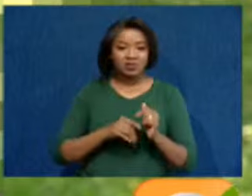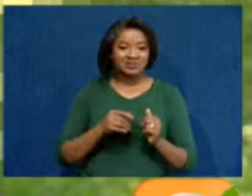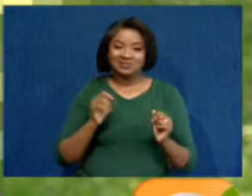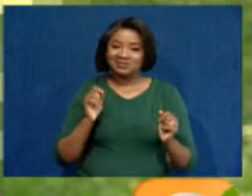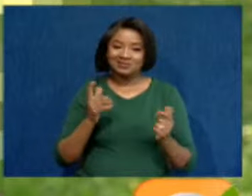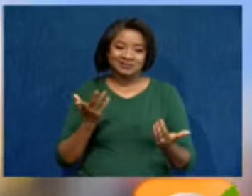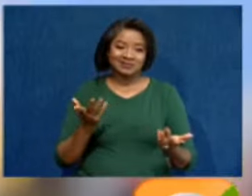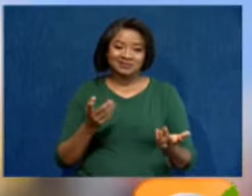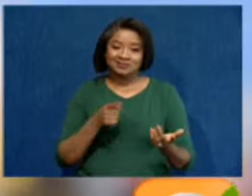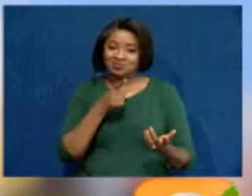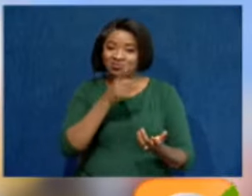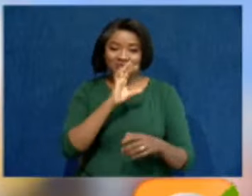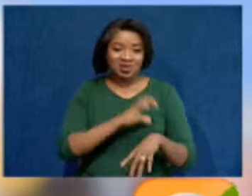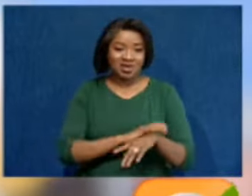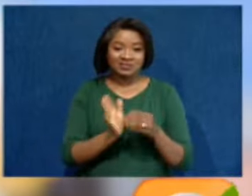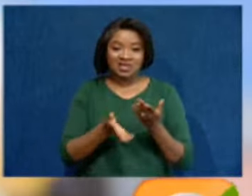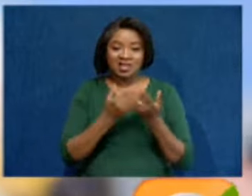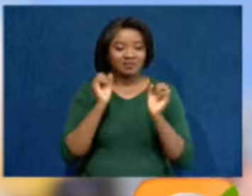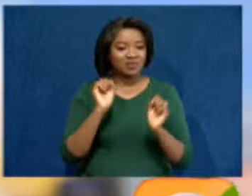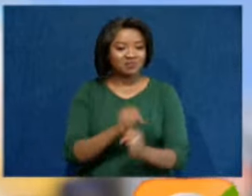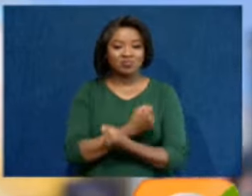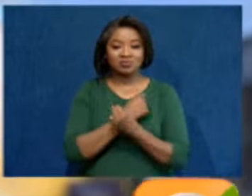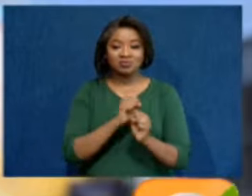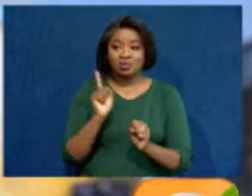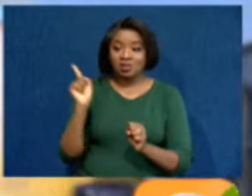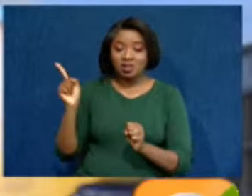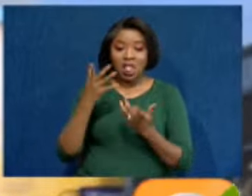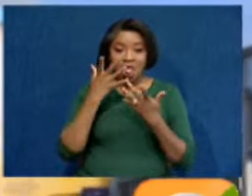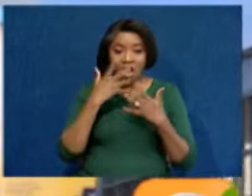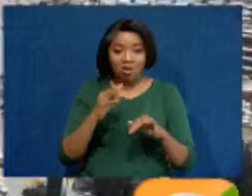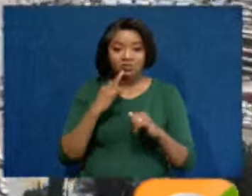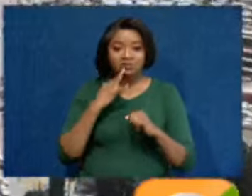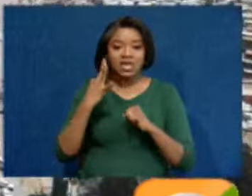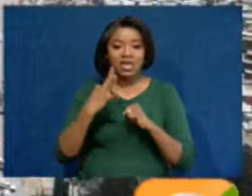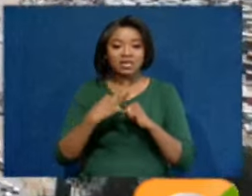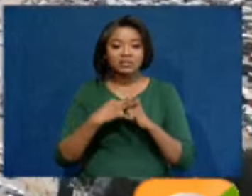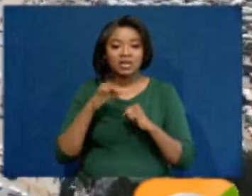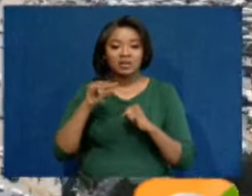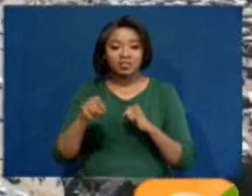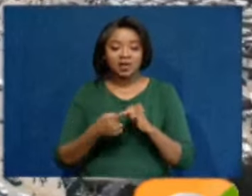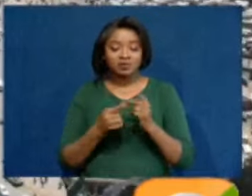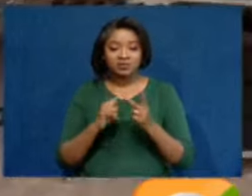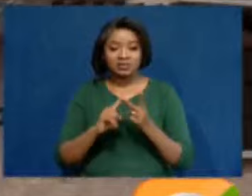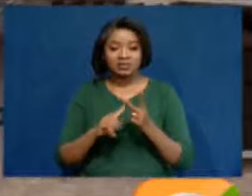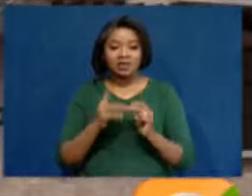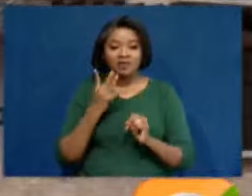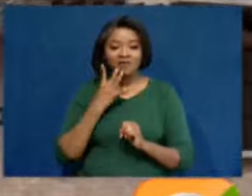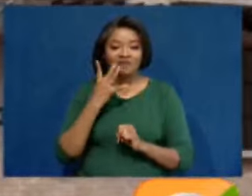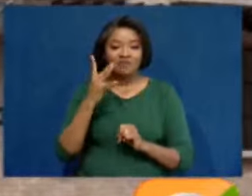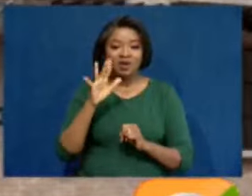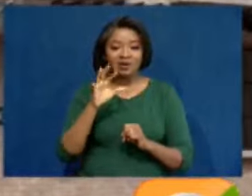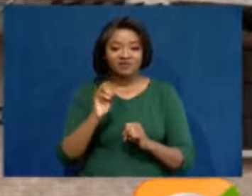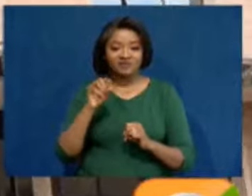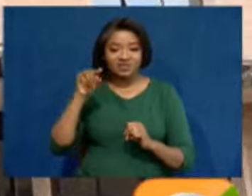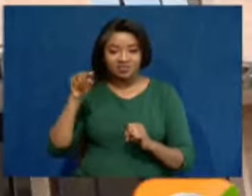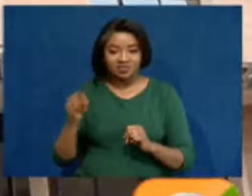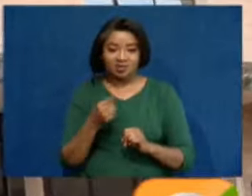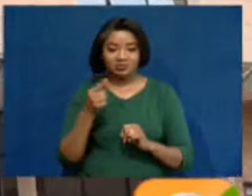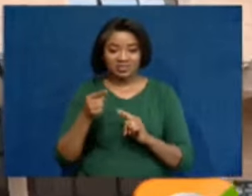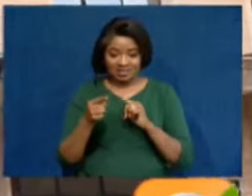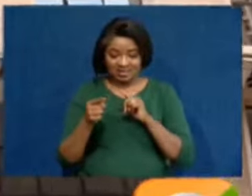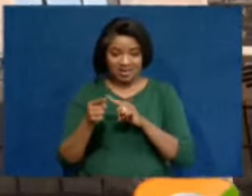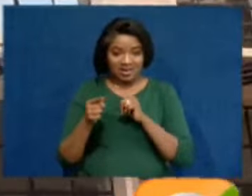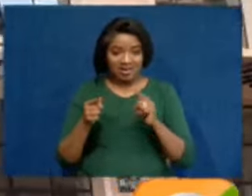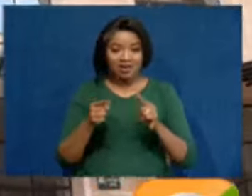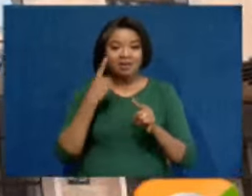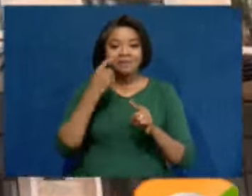was going to get help. Afisa huyu anasema amepoteza shilingi 800,000 na pia shilingi 1450, pesa zilizokuwa za